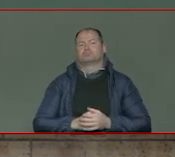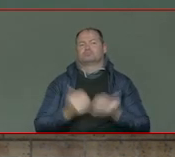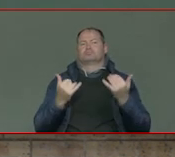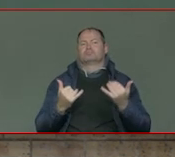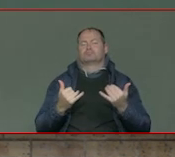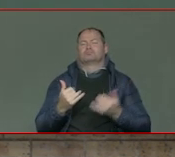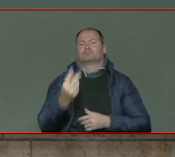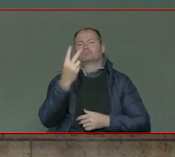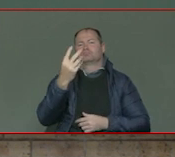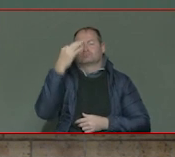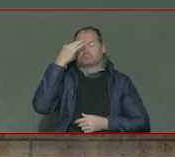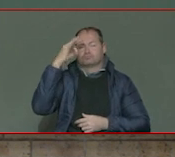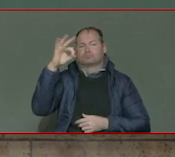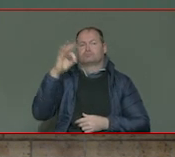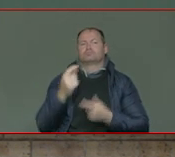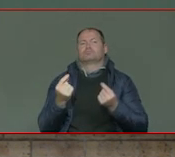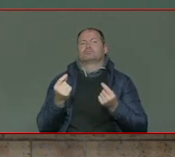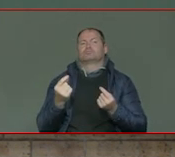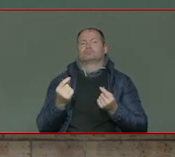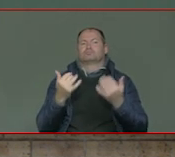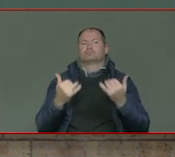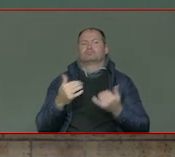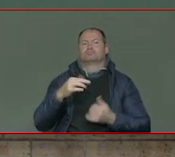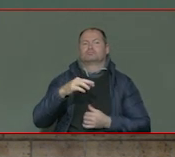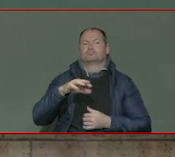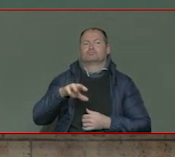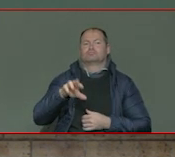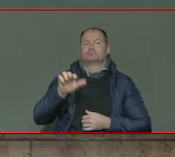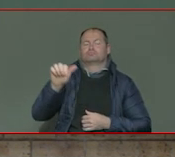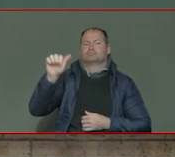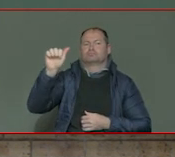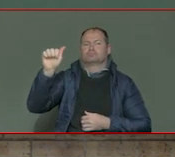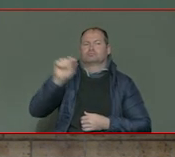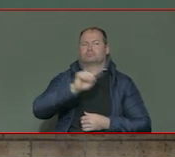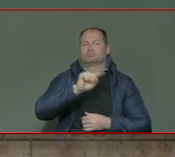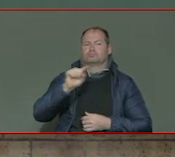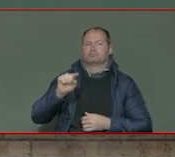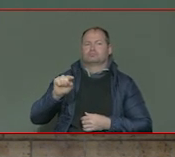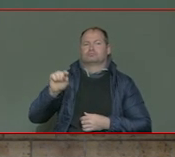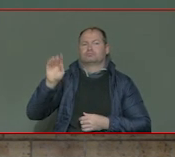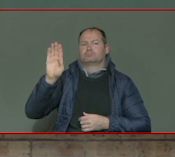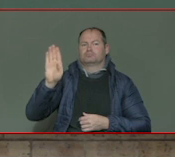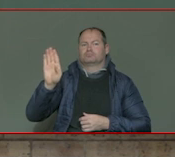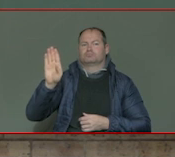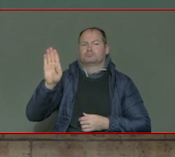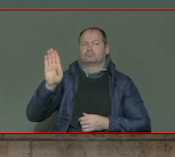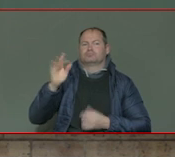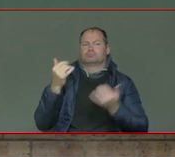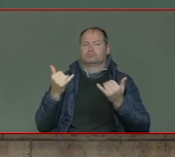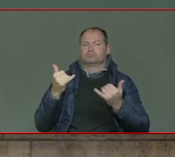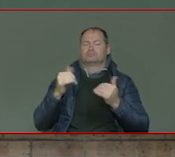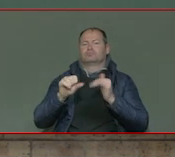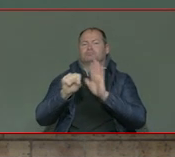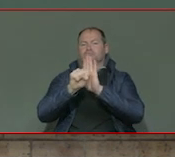2 cubes? The cube root of a cubed is a. The cube root of b cubed is b, and I keep the